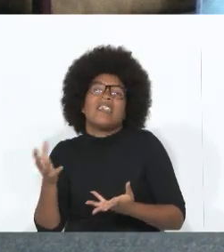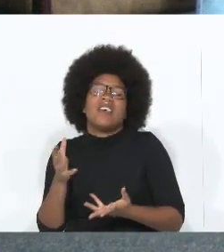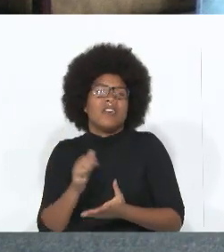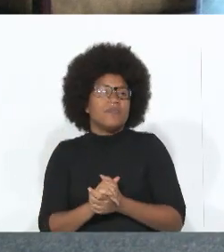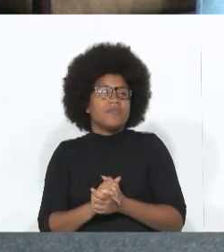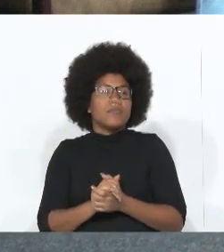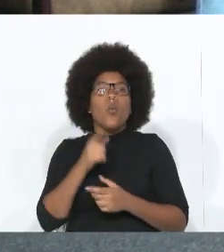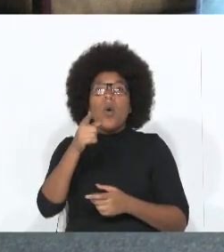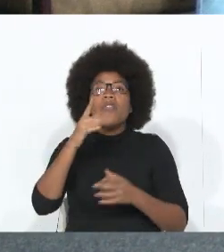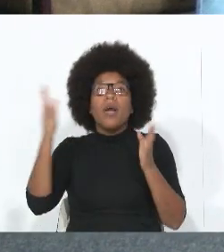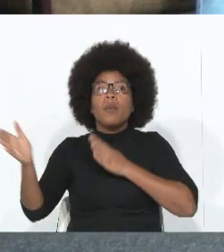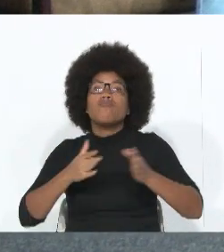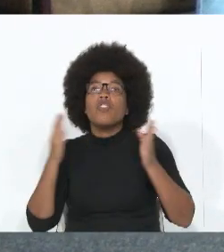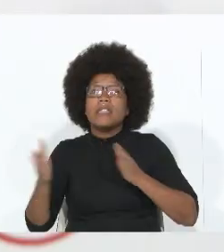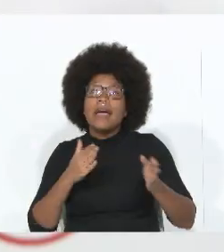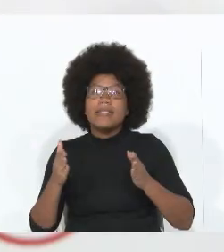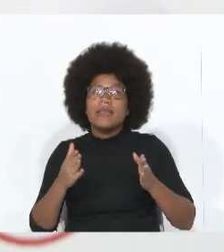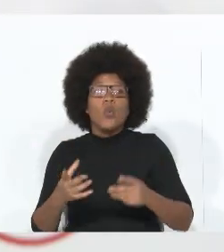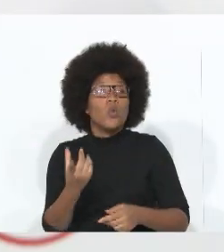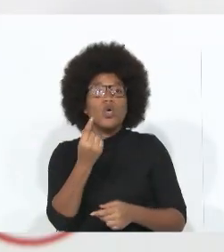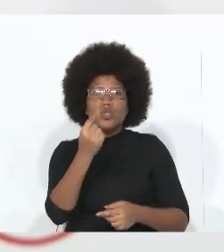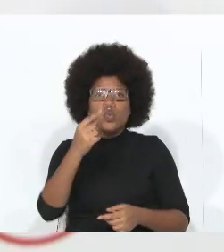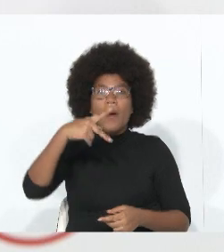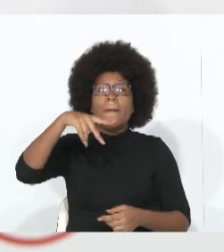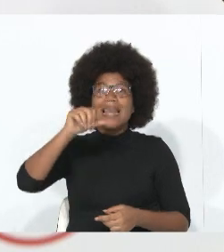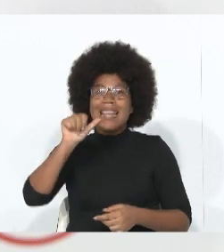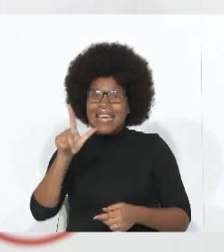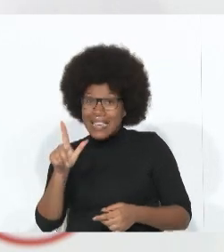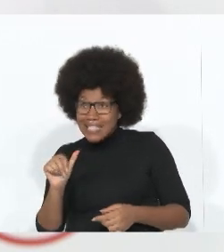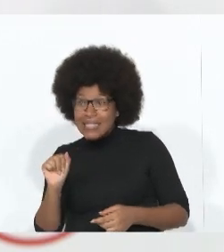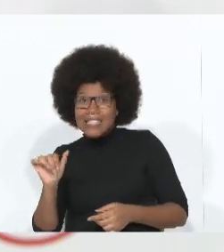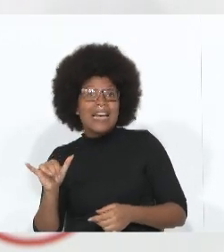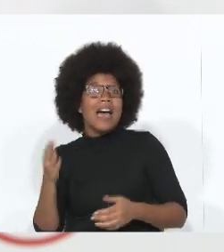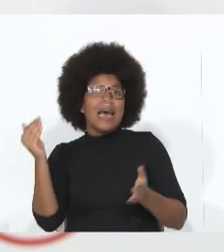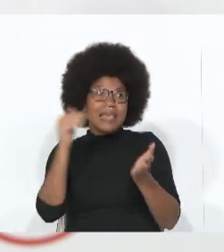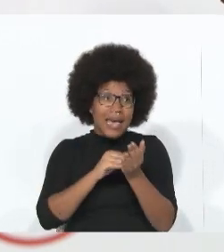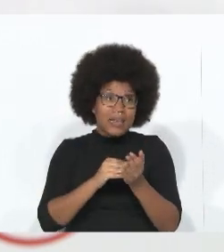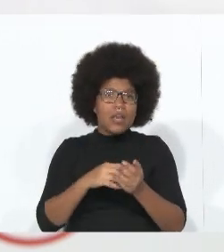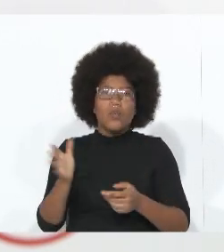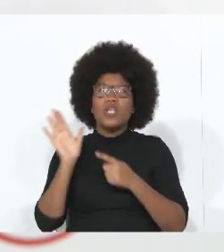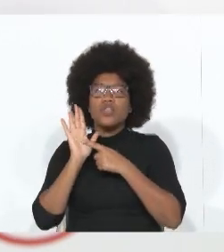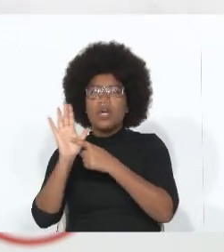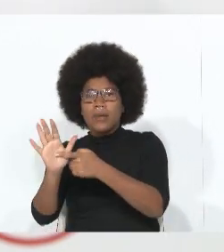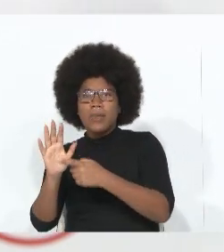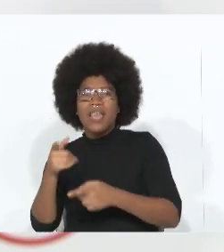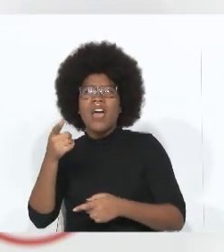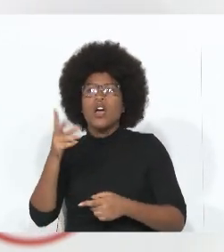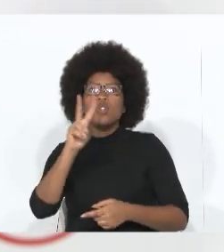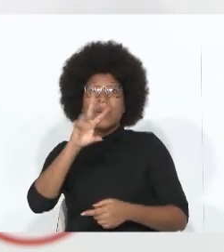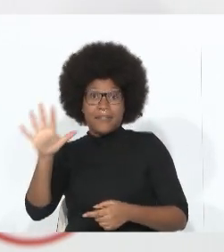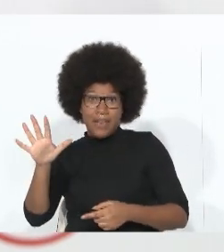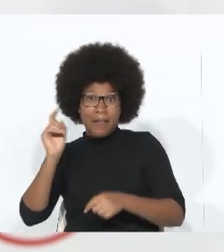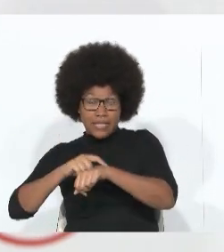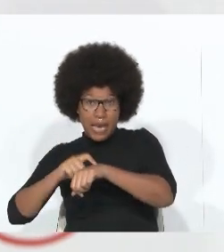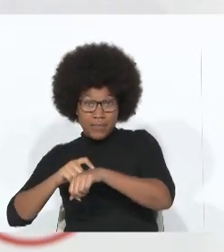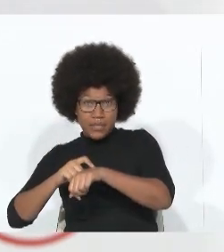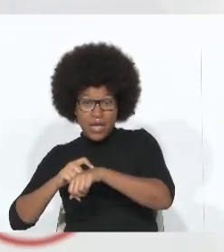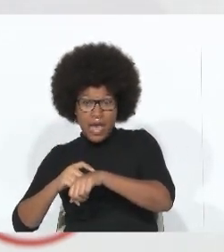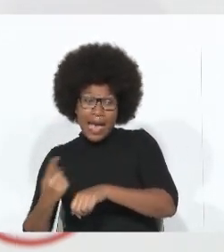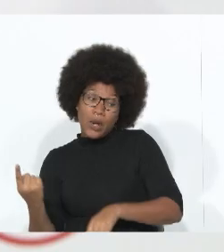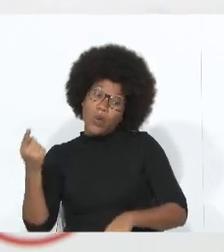too, we would repeat plays. So when it's shown on television 25 times and we want to do that play another Was that a